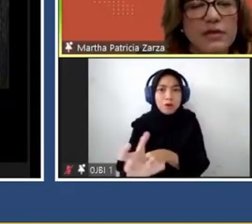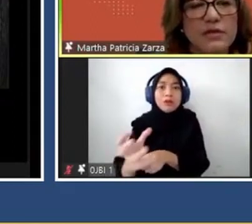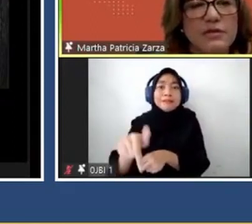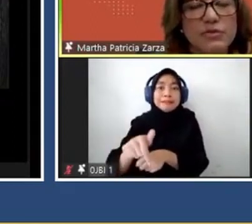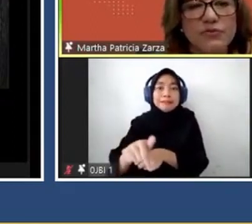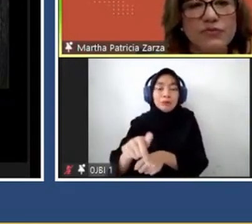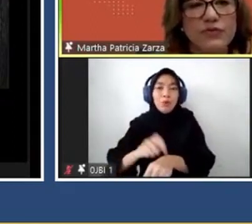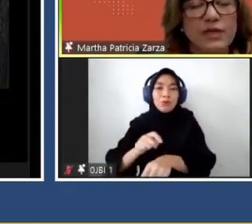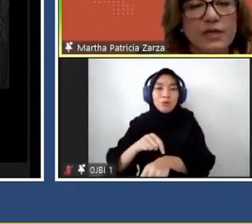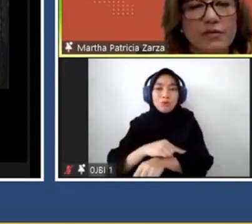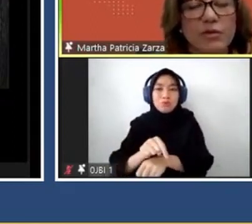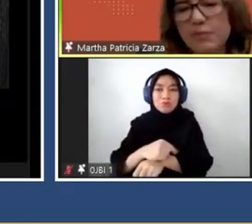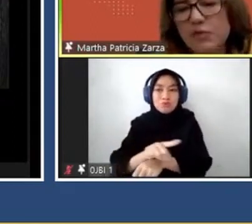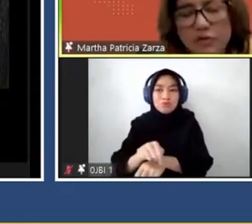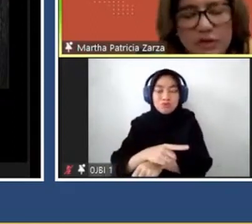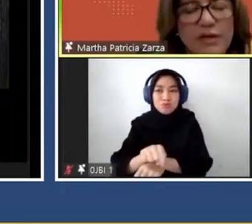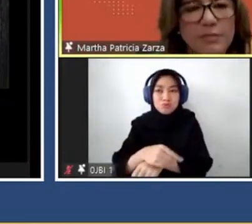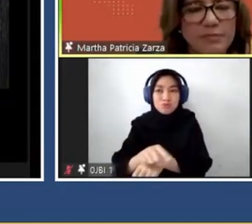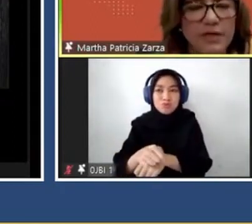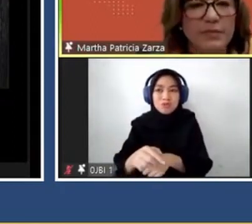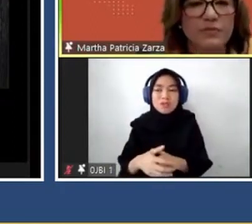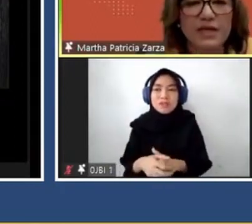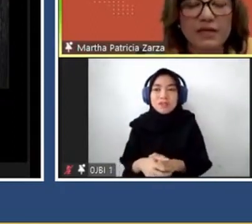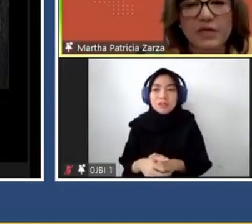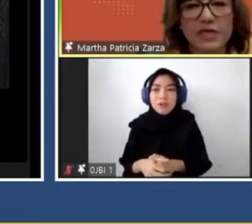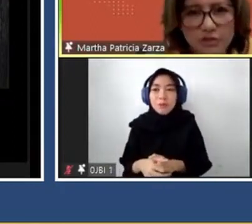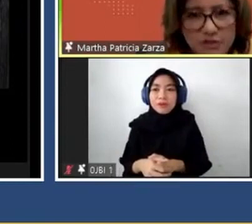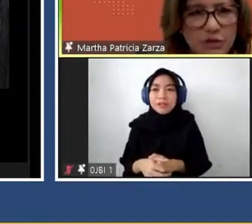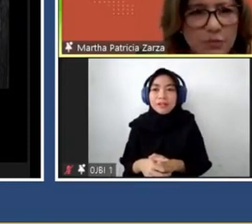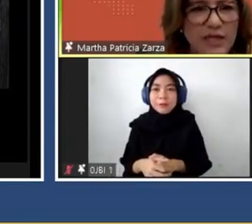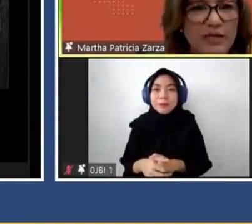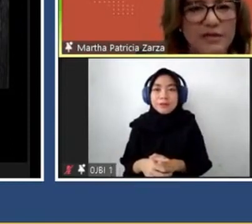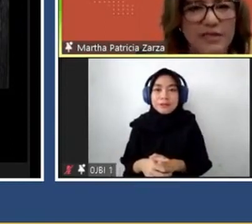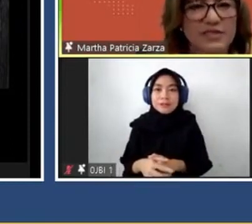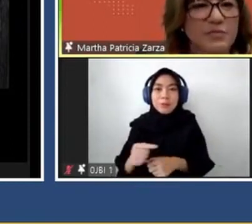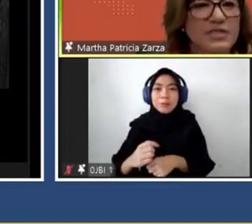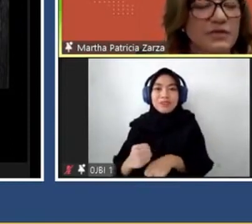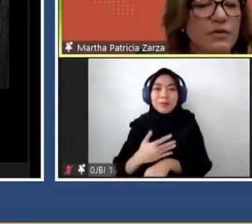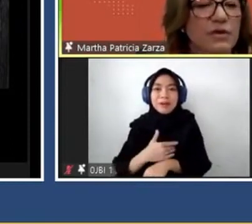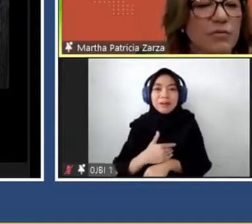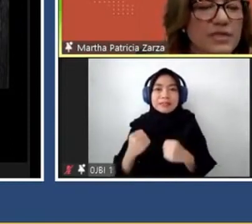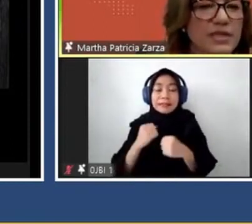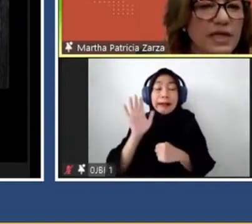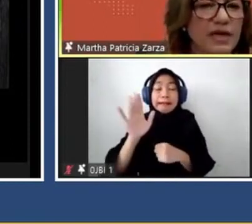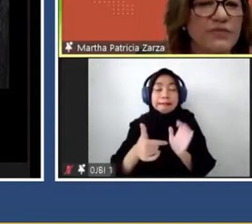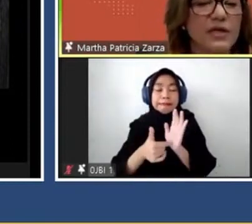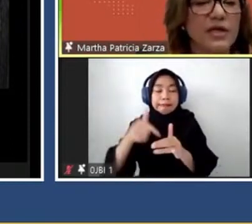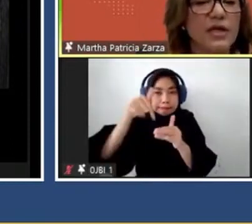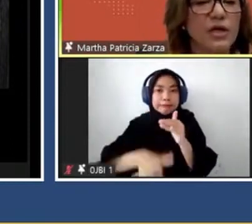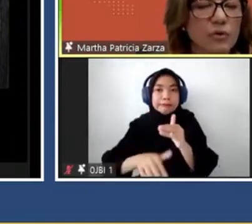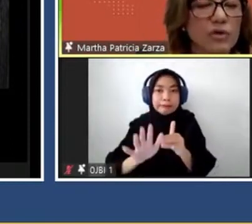Cooking stuff, well, I'm going to talk about health implications a little bit later, the specific ones that they